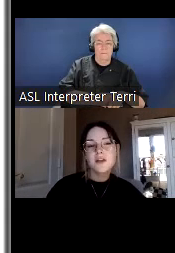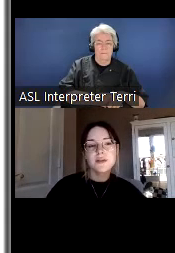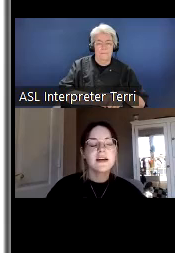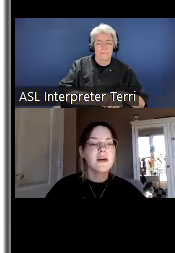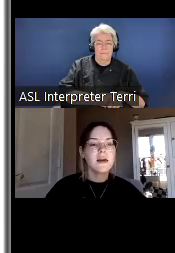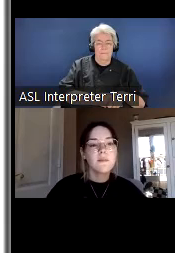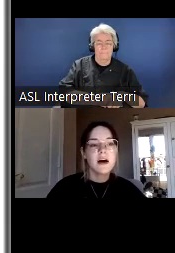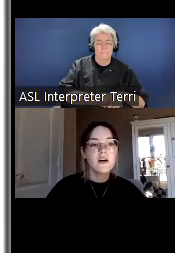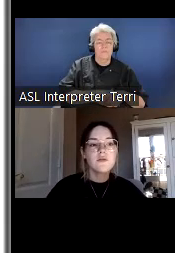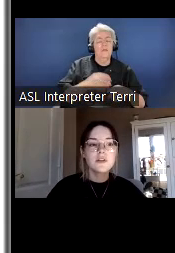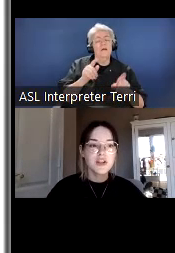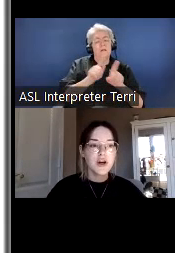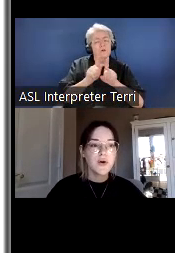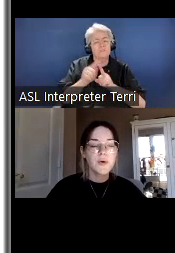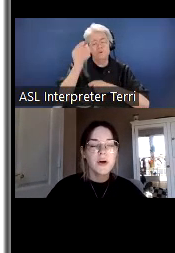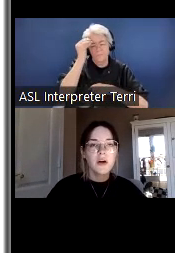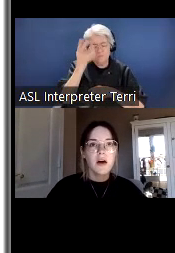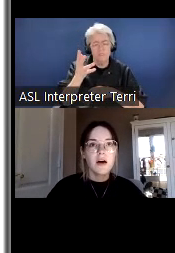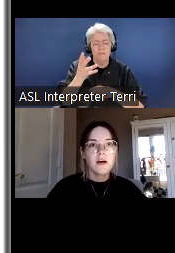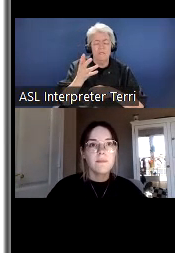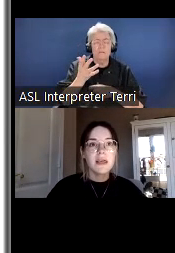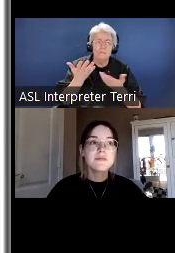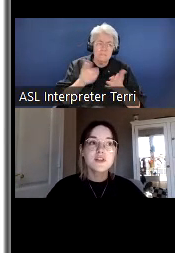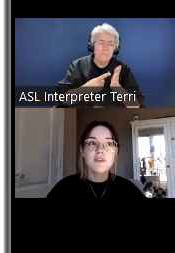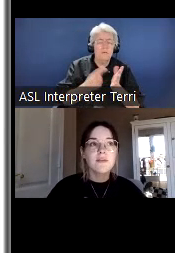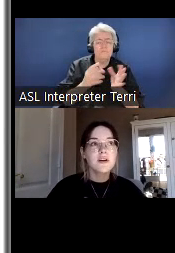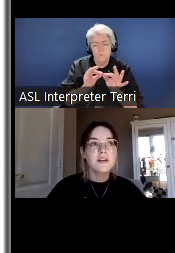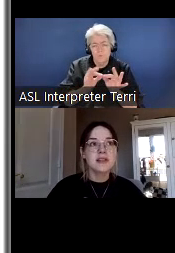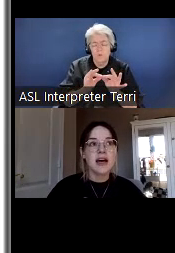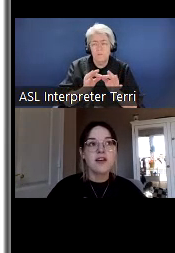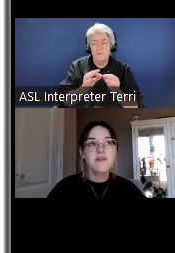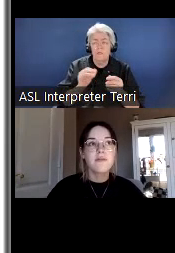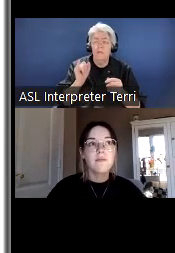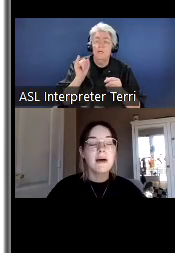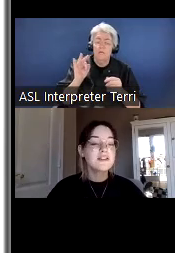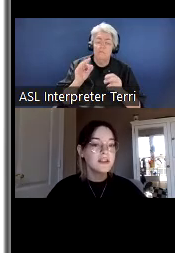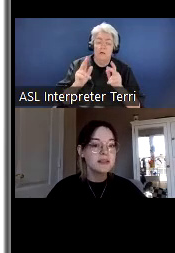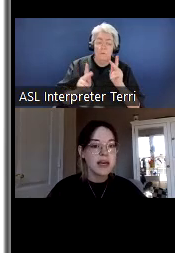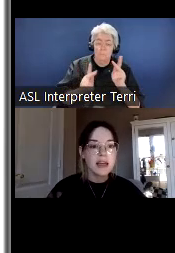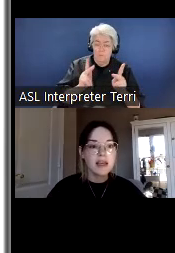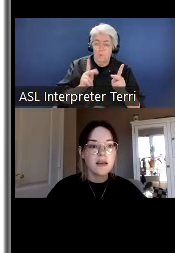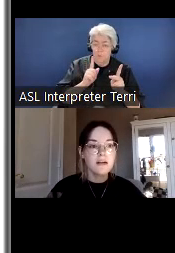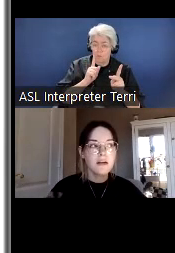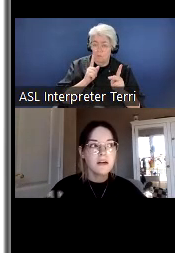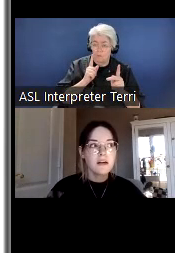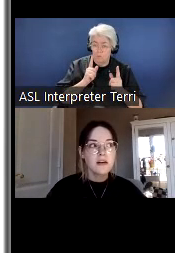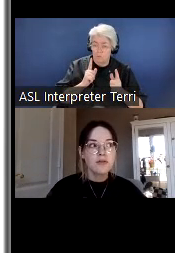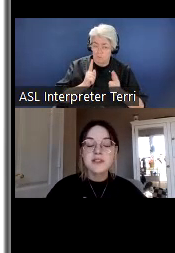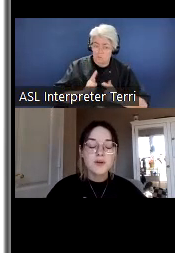And I'll also say it can be helpful to know if survivors have mentioned